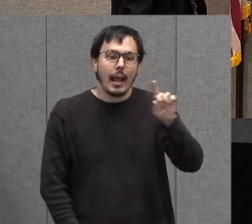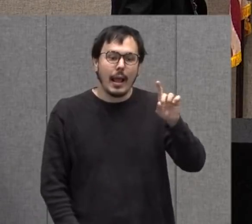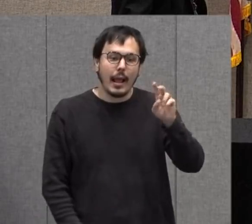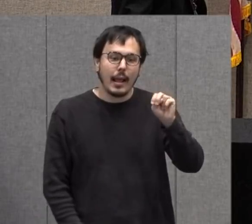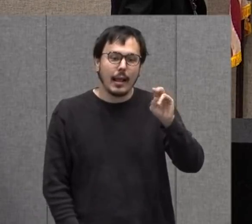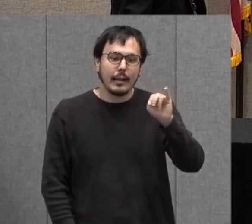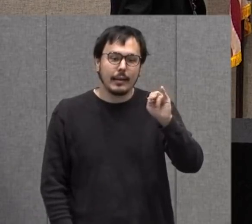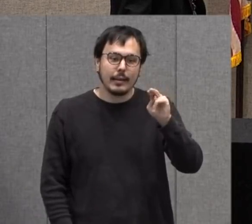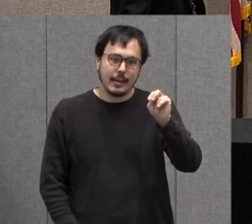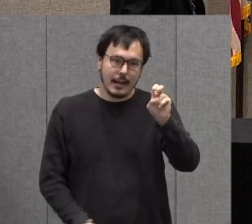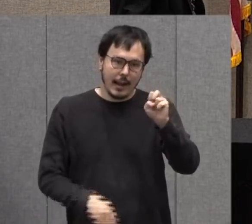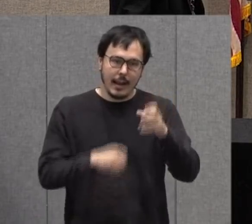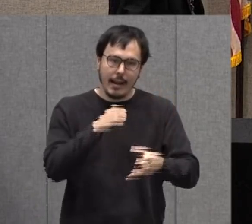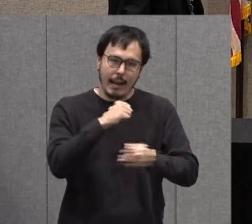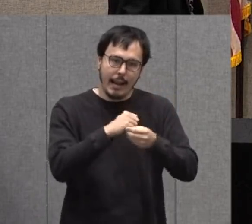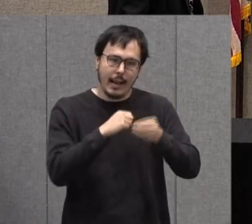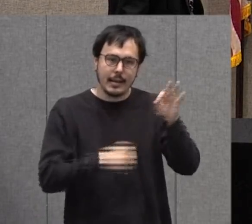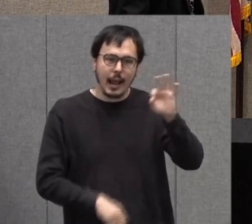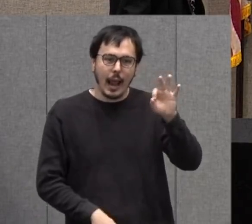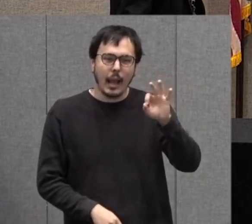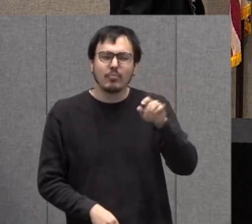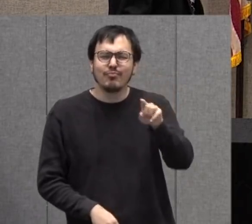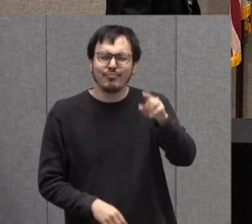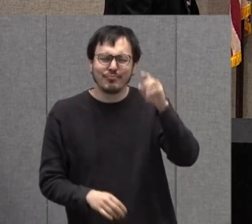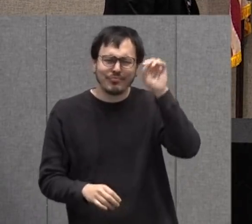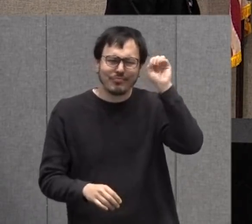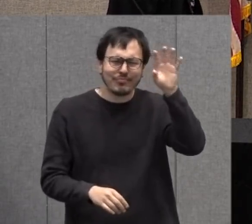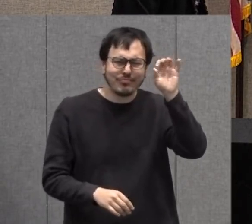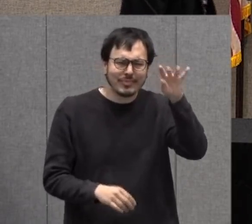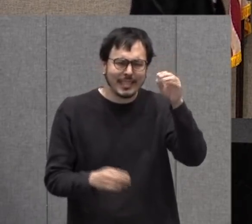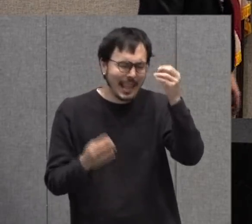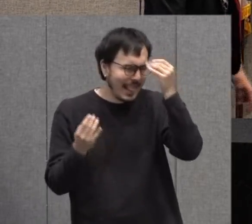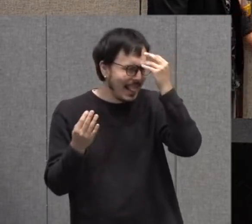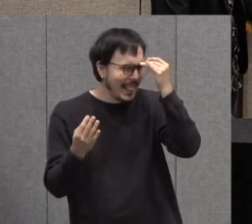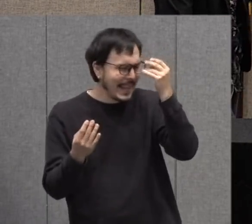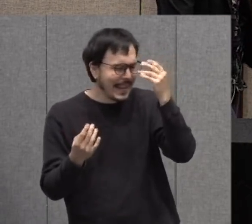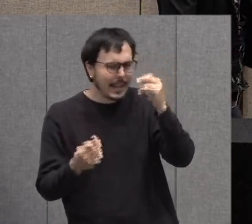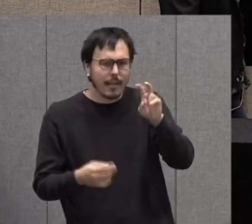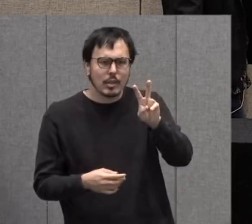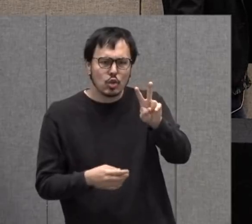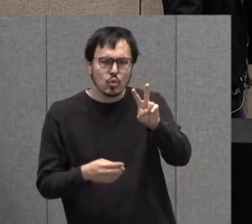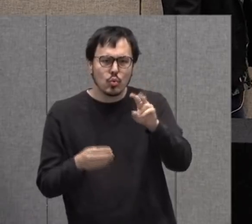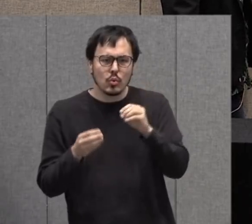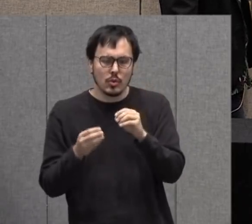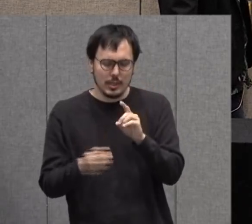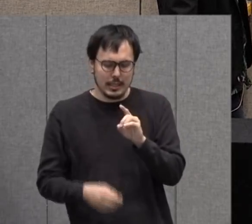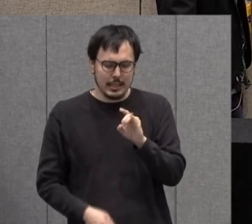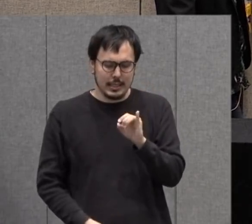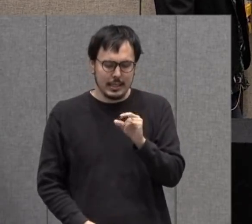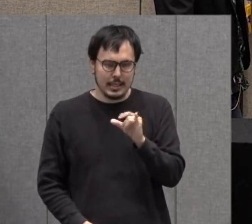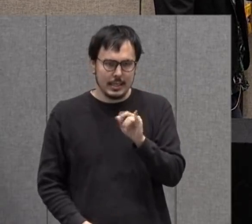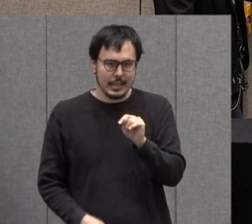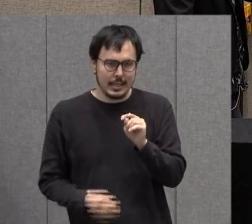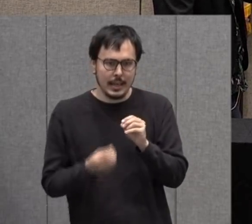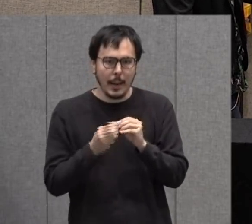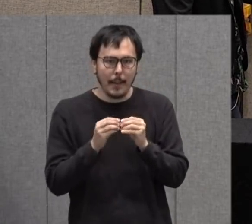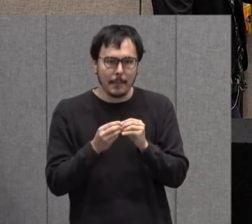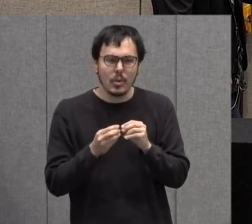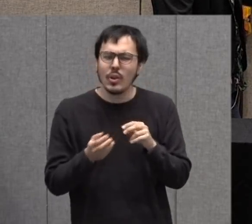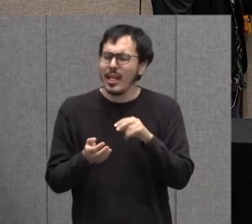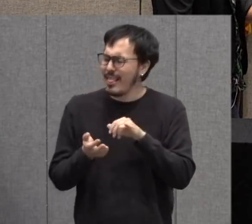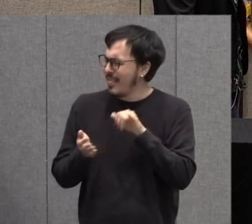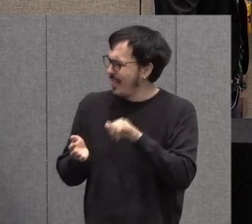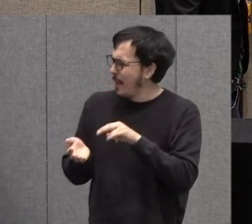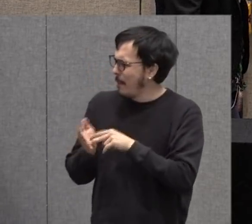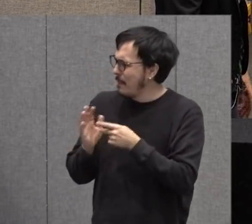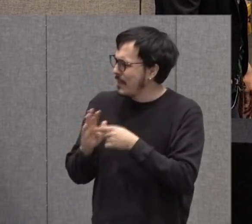this, we have to think of a 2-digit number. 2-digit numbers. So two digits means like two numbers right beside each other. Yes,